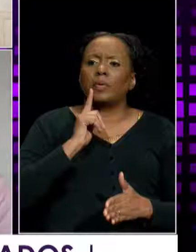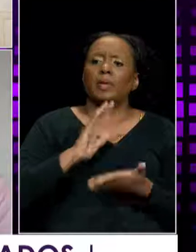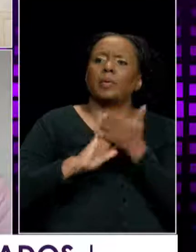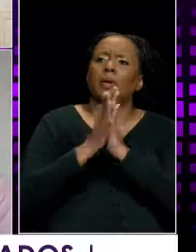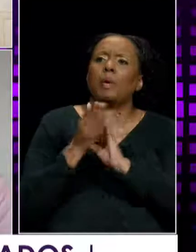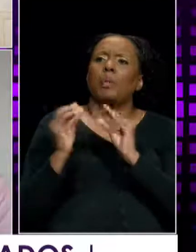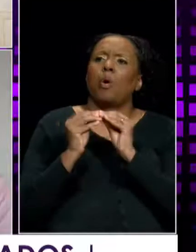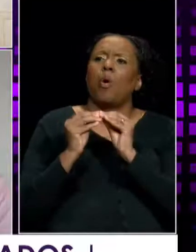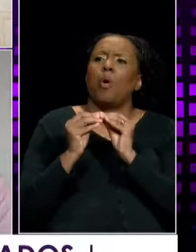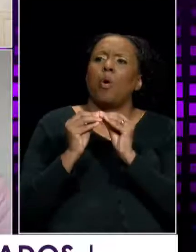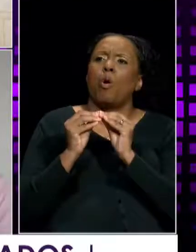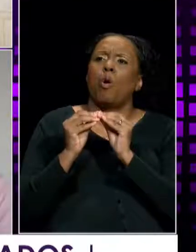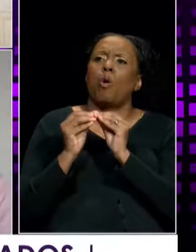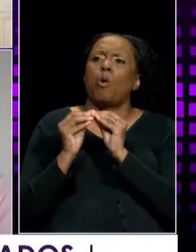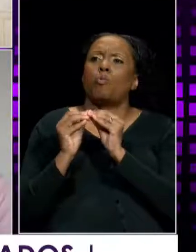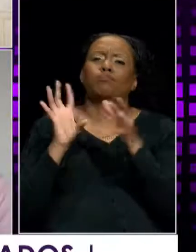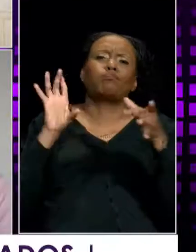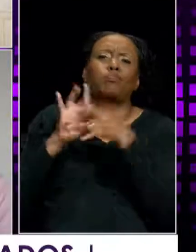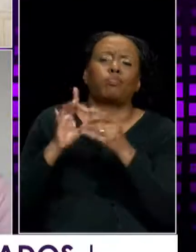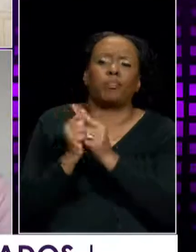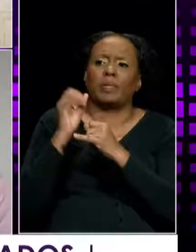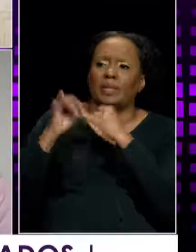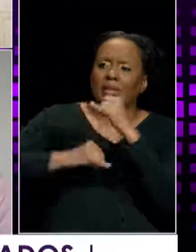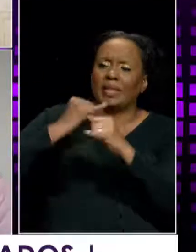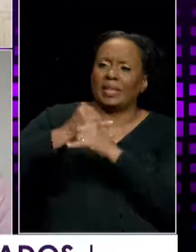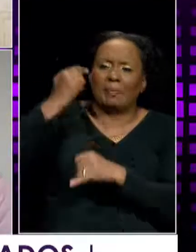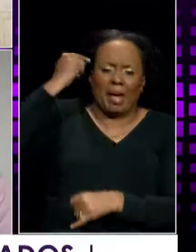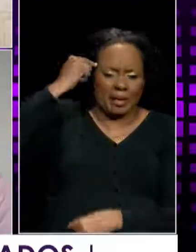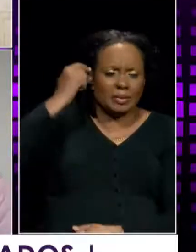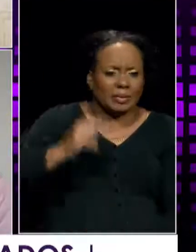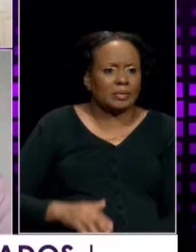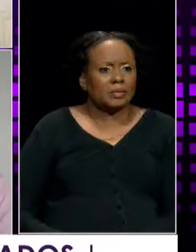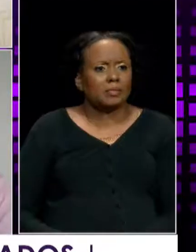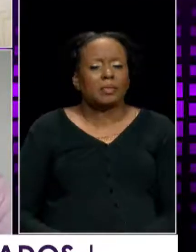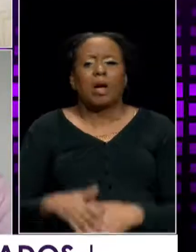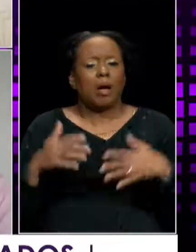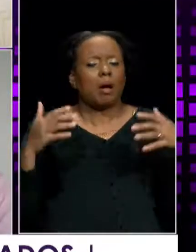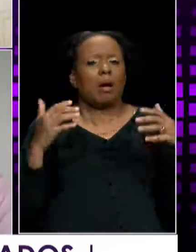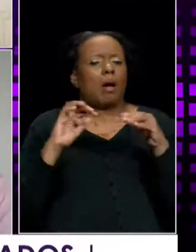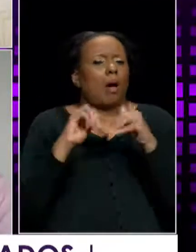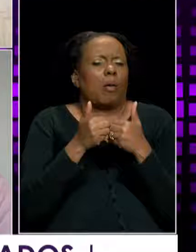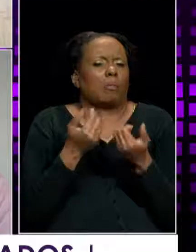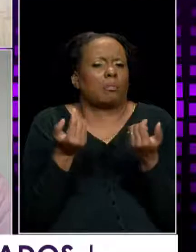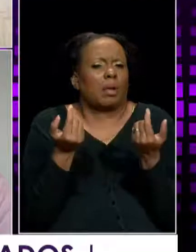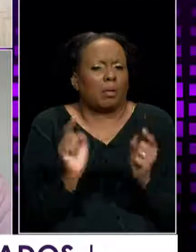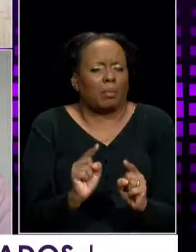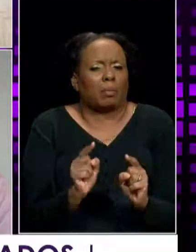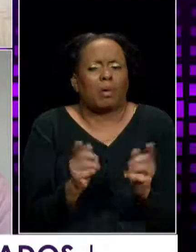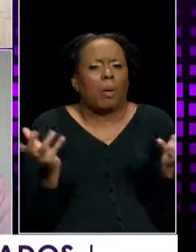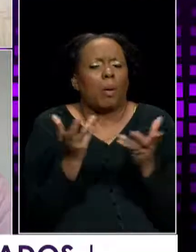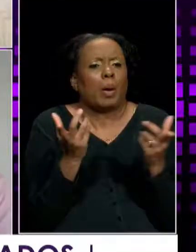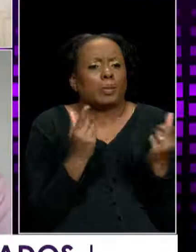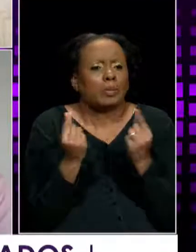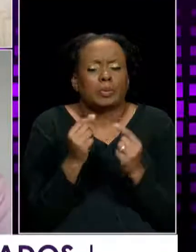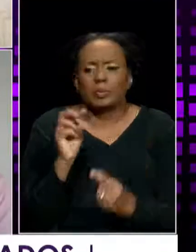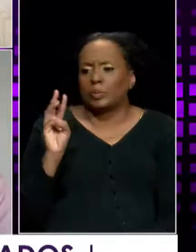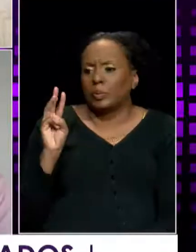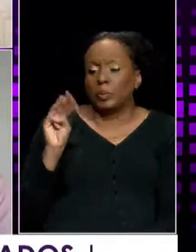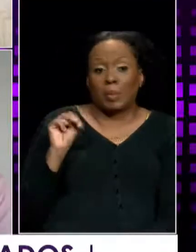transition to keep in mind to ensure that all young persons are captured in that system? Michael, I'm going to go to